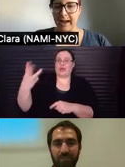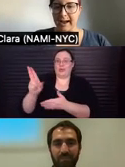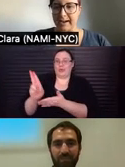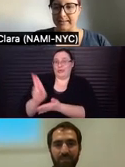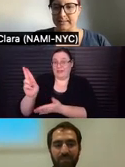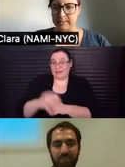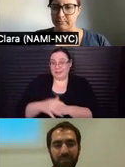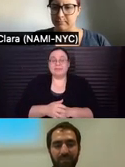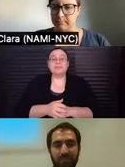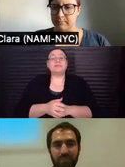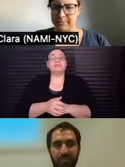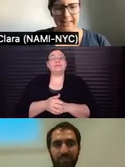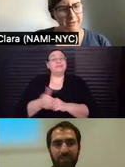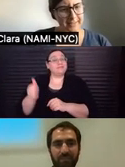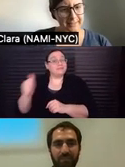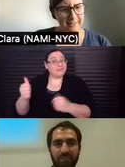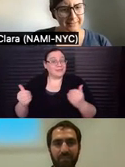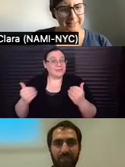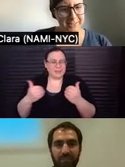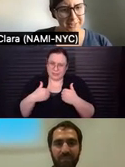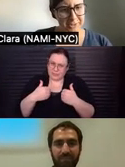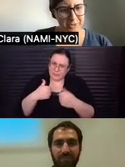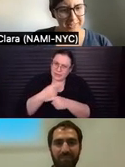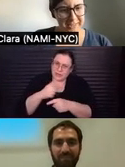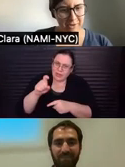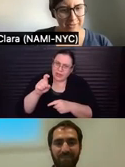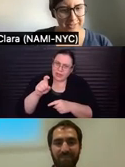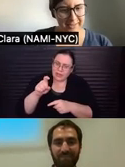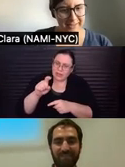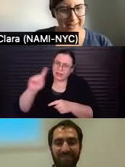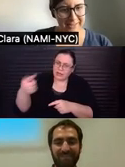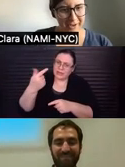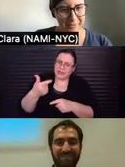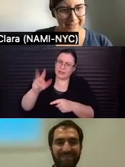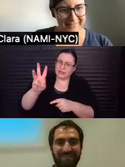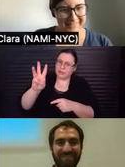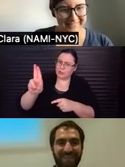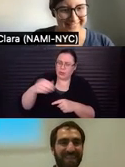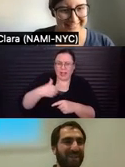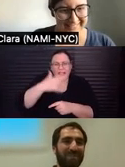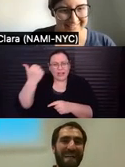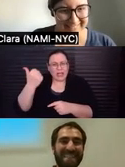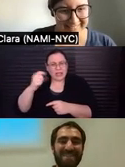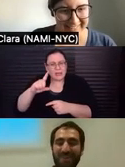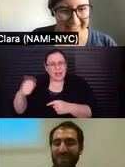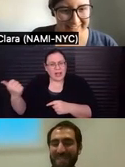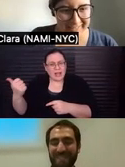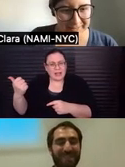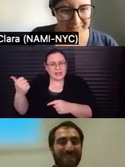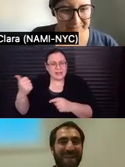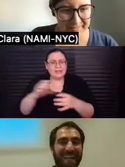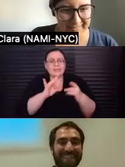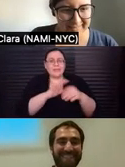He has, is that correct, Anthony? Is it just the George Washington University, or did I leave off a bit?